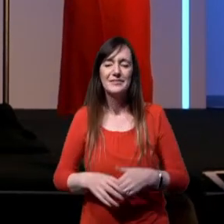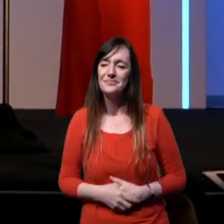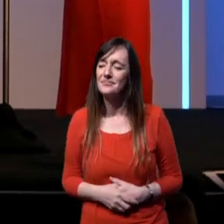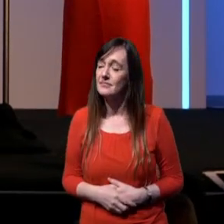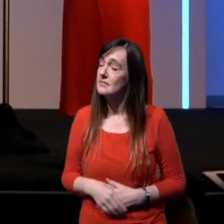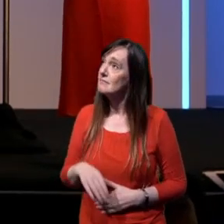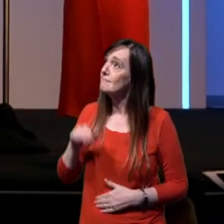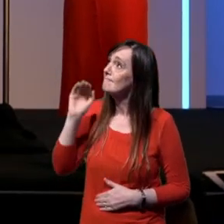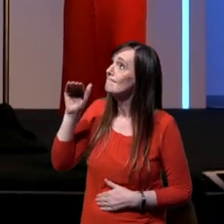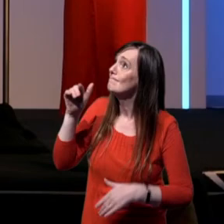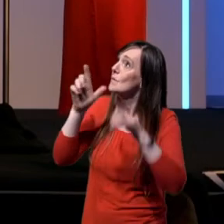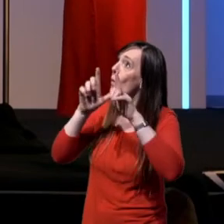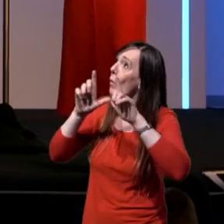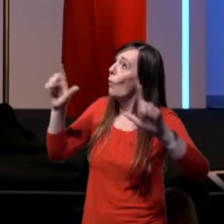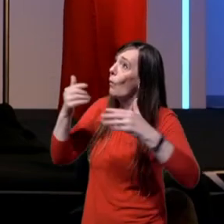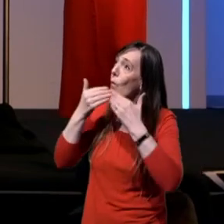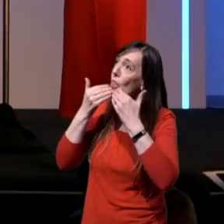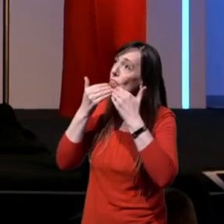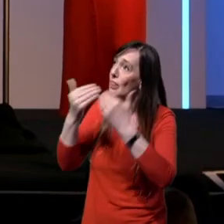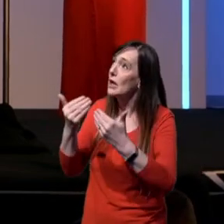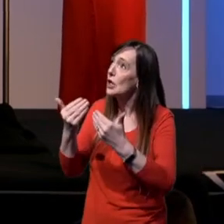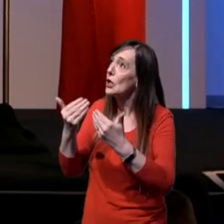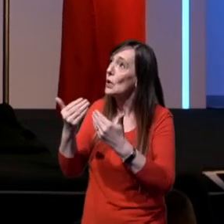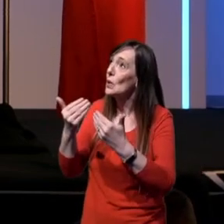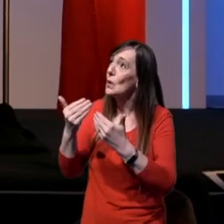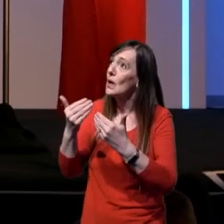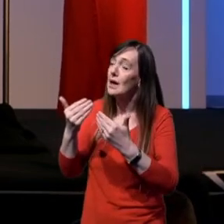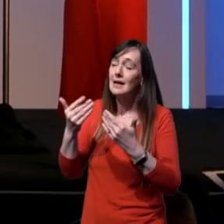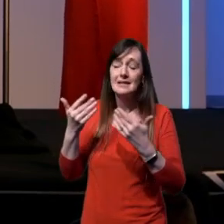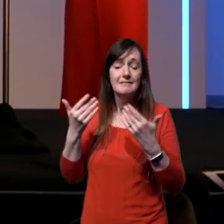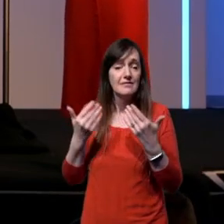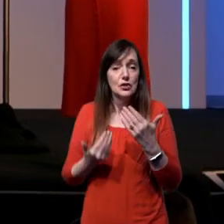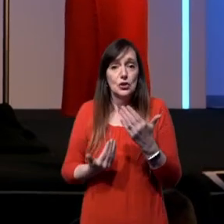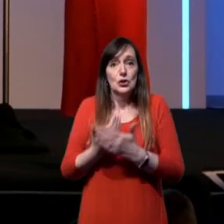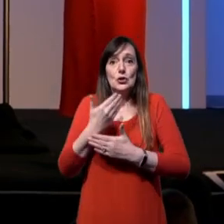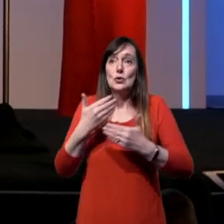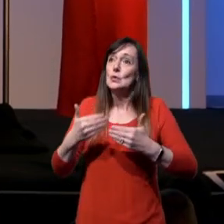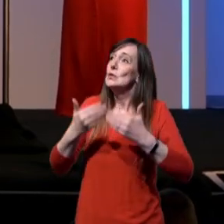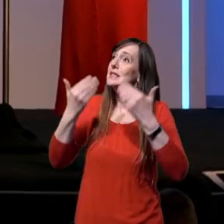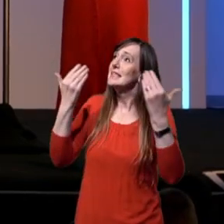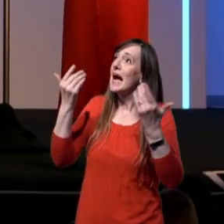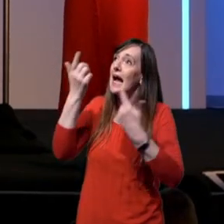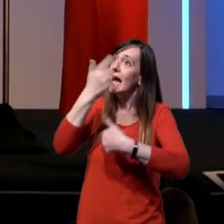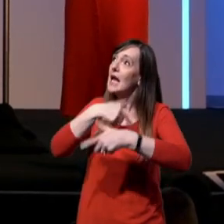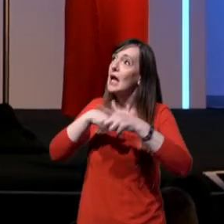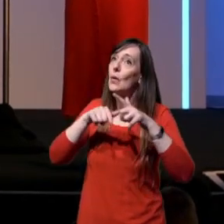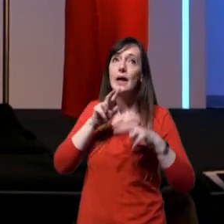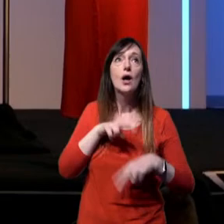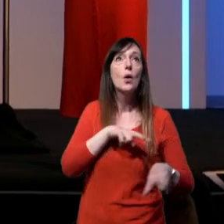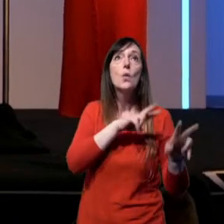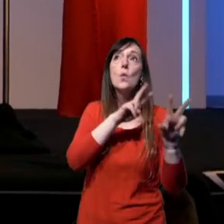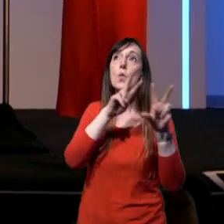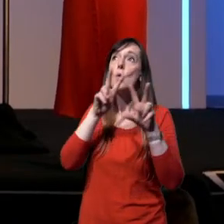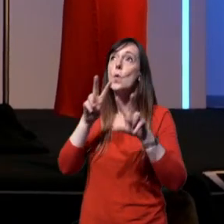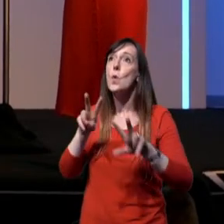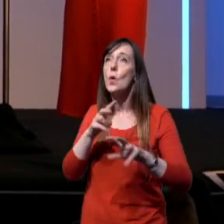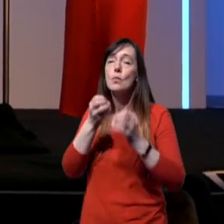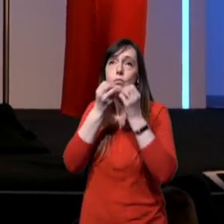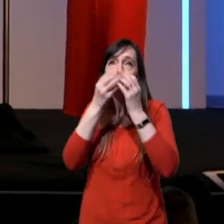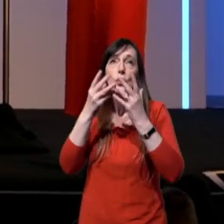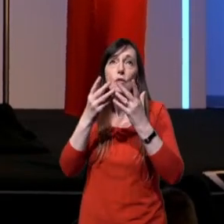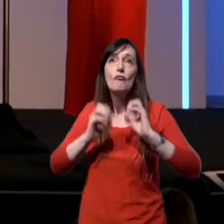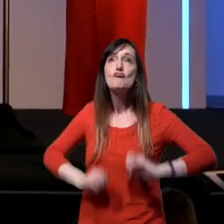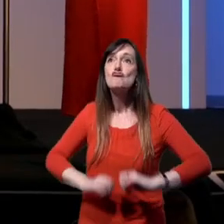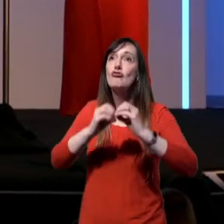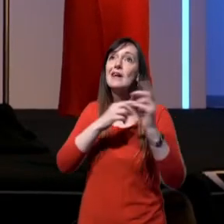Dear Lord, we thank you that we can come to you another day in your wonderful creation, another day